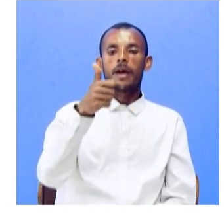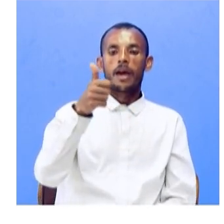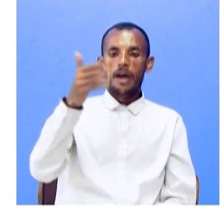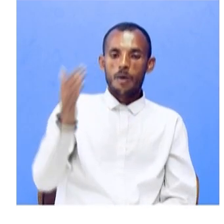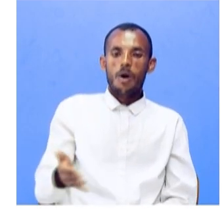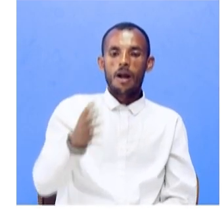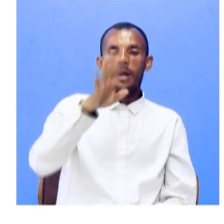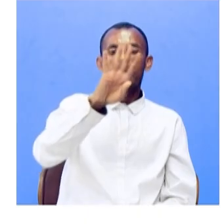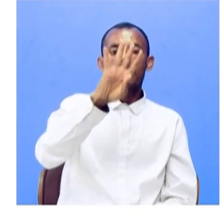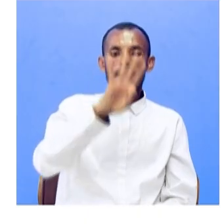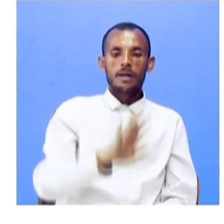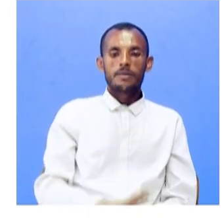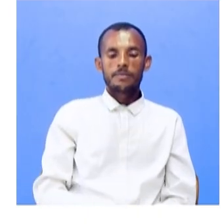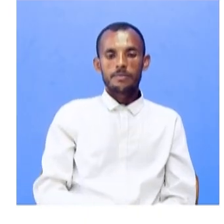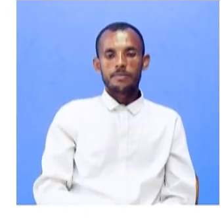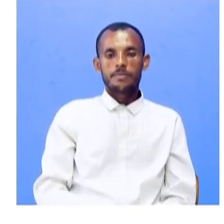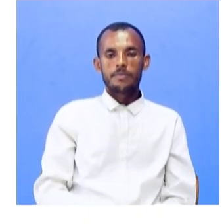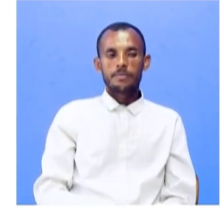quadrilateral.